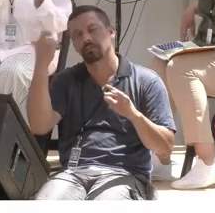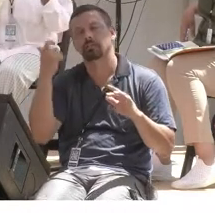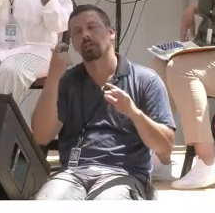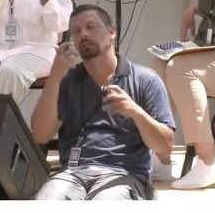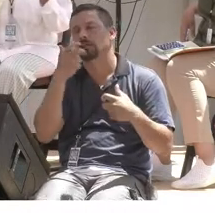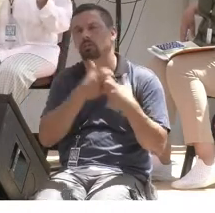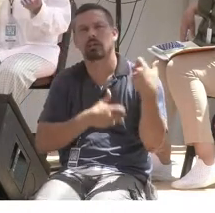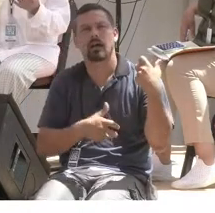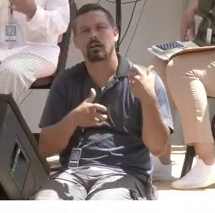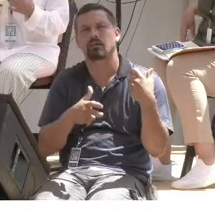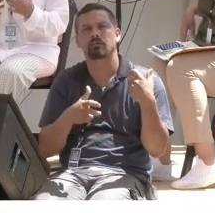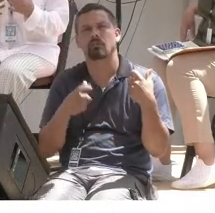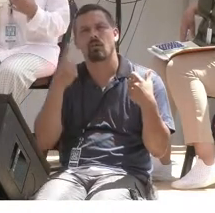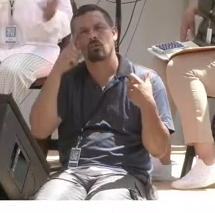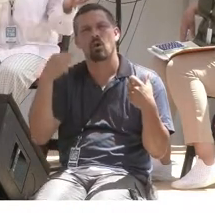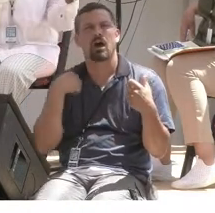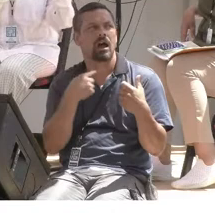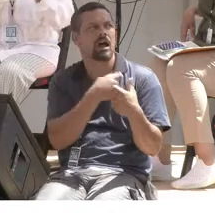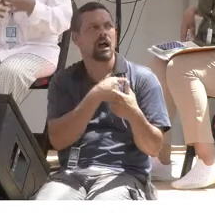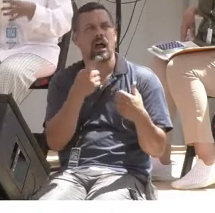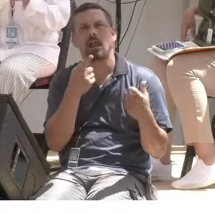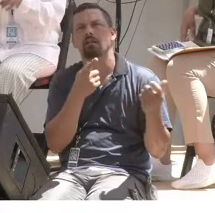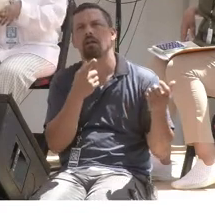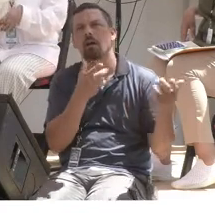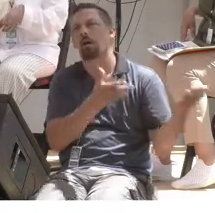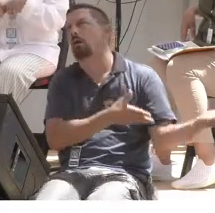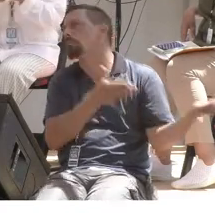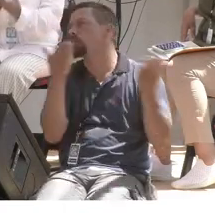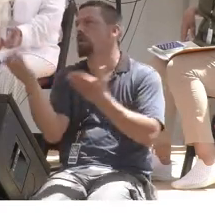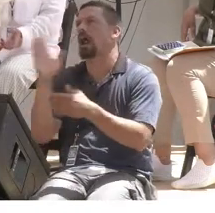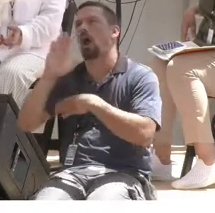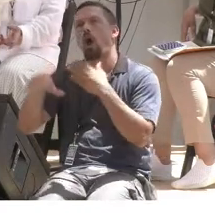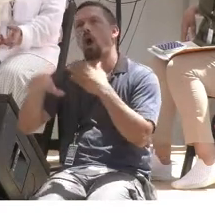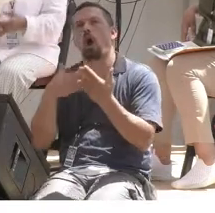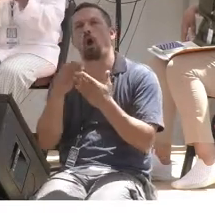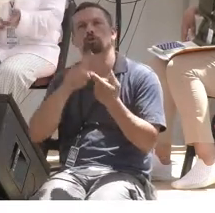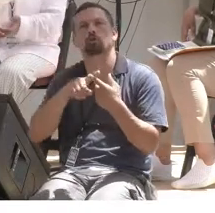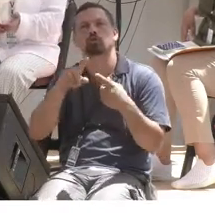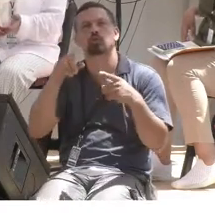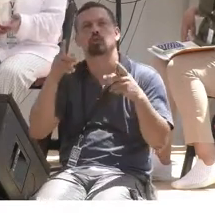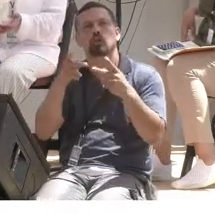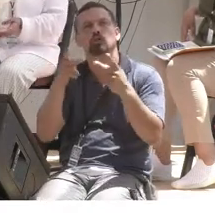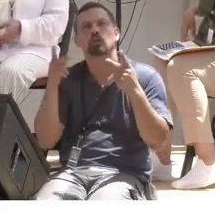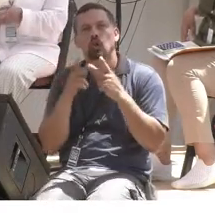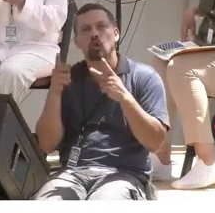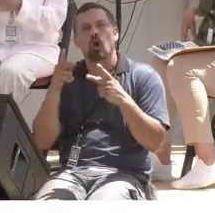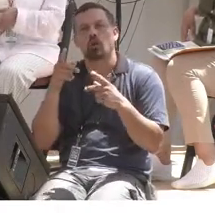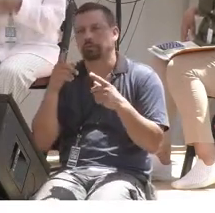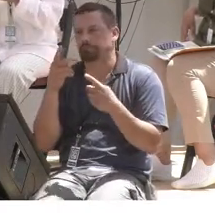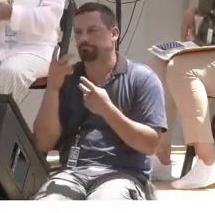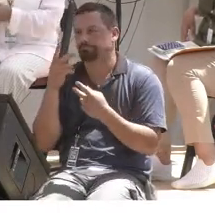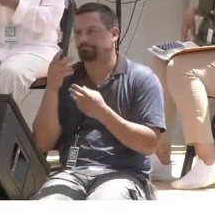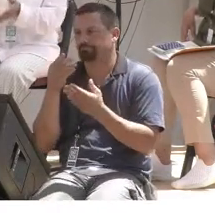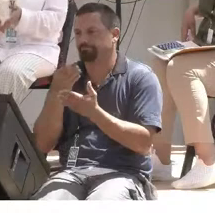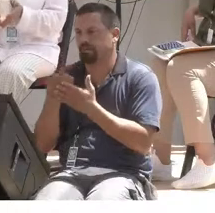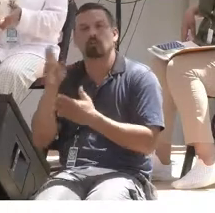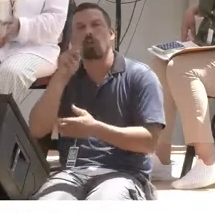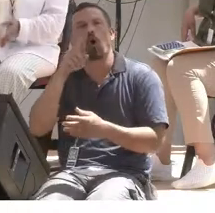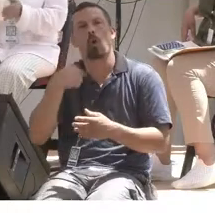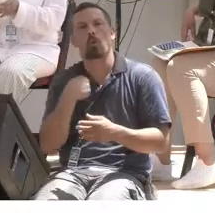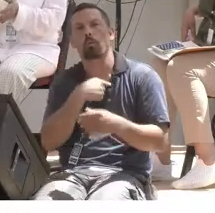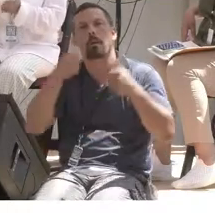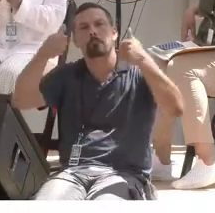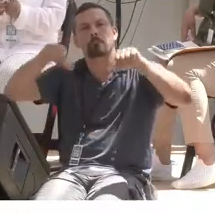hard for us to bring everyone to the studio to buy things or to see the materials. But we post it online and we sell